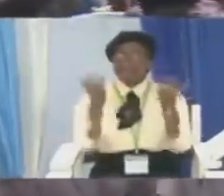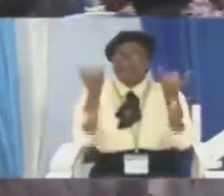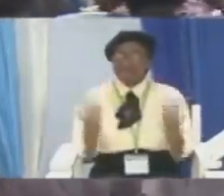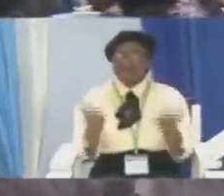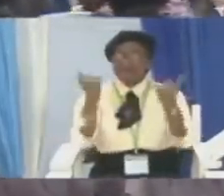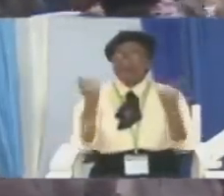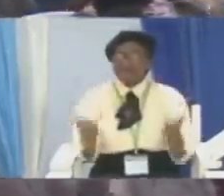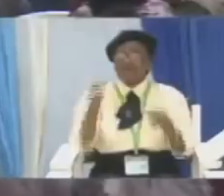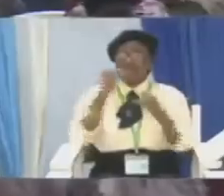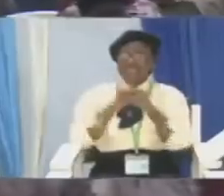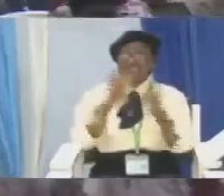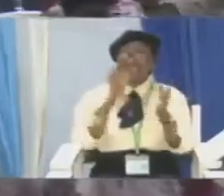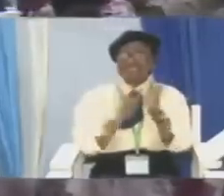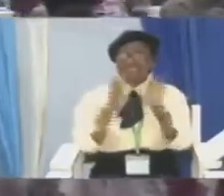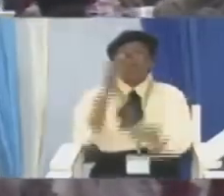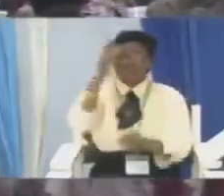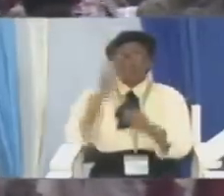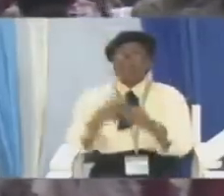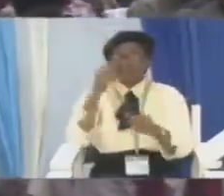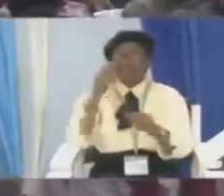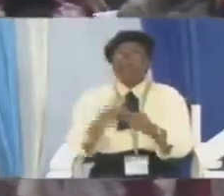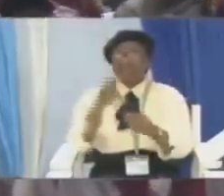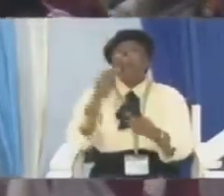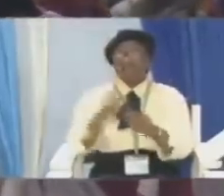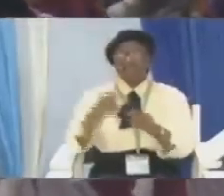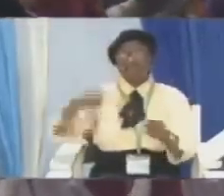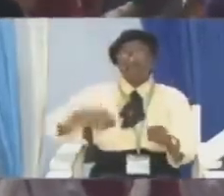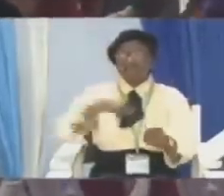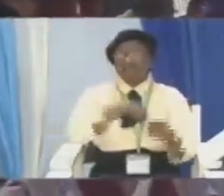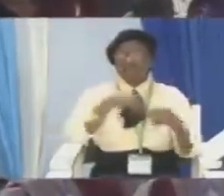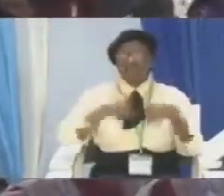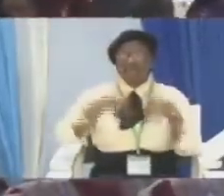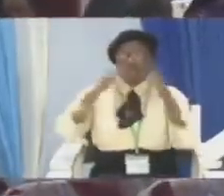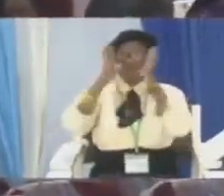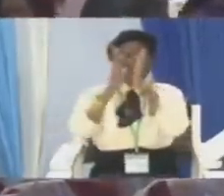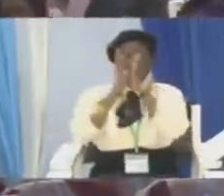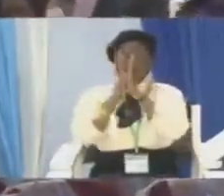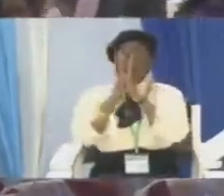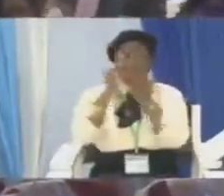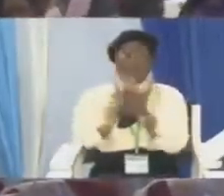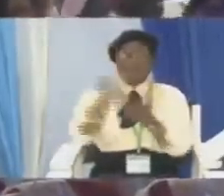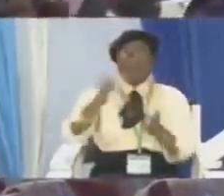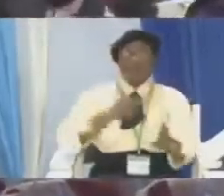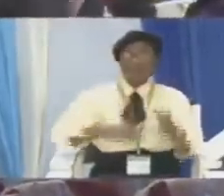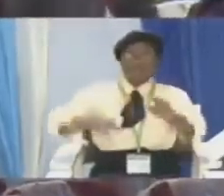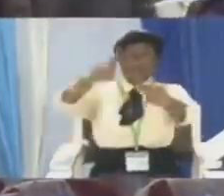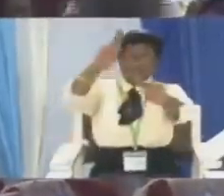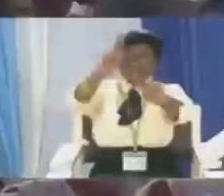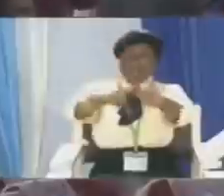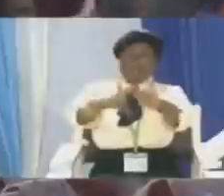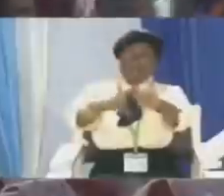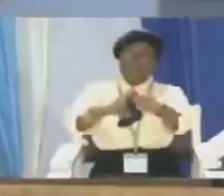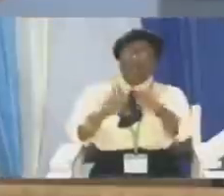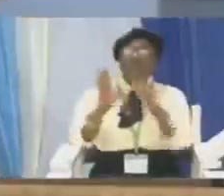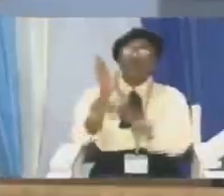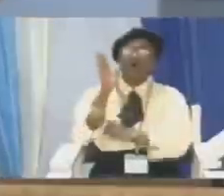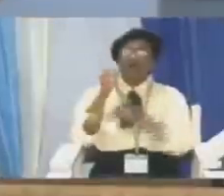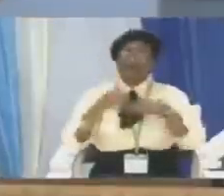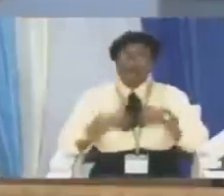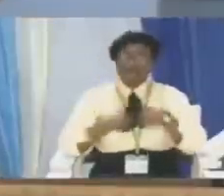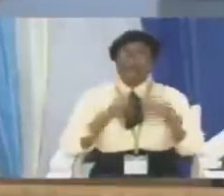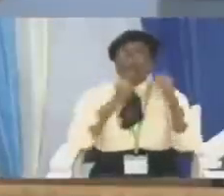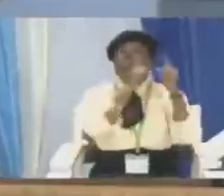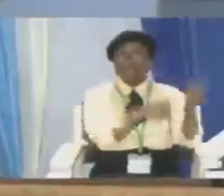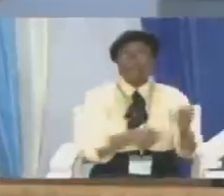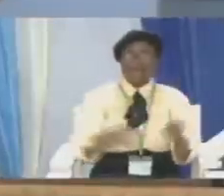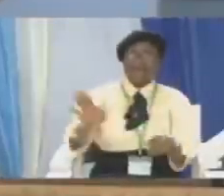In the name of Jesus Christ, we have prayed. Sit down, God has answered your prayer.